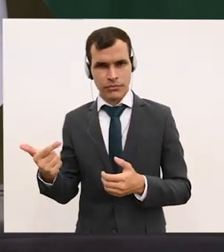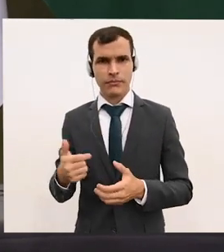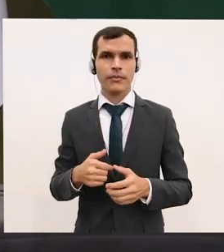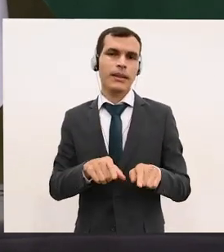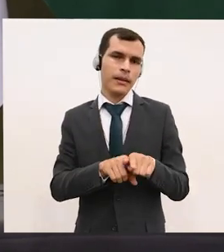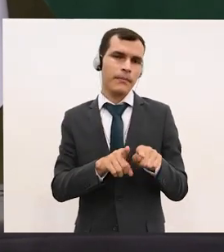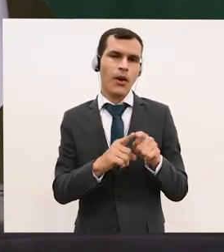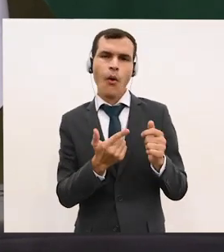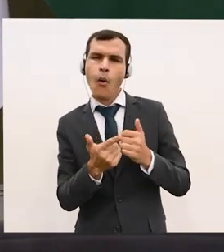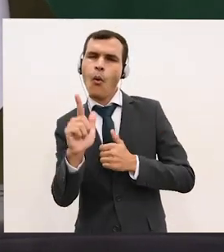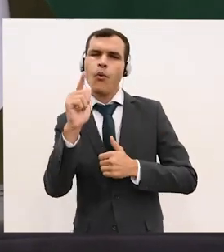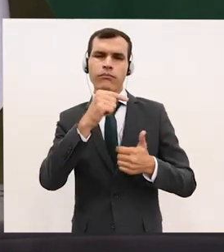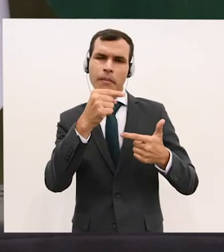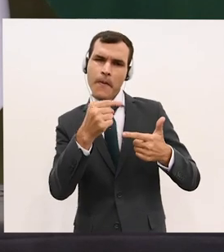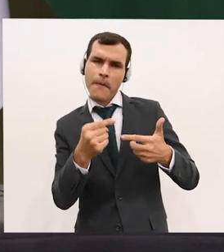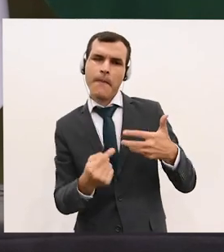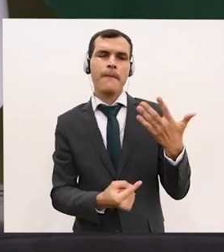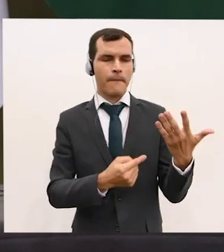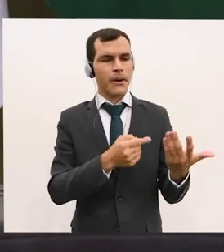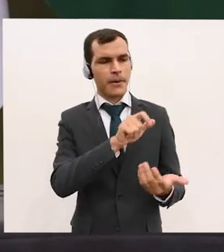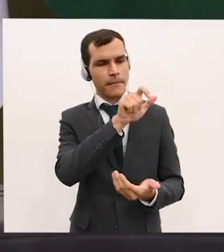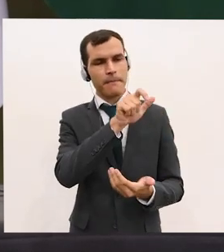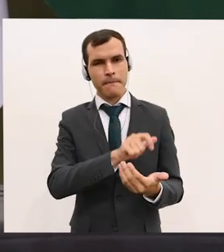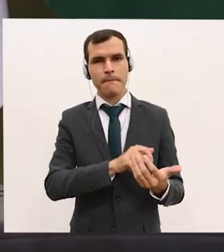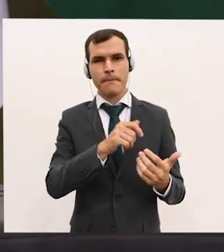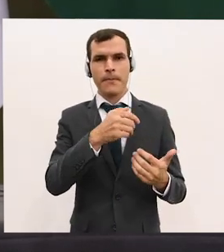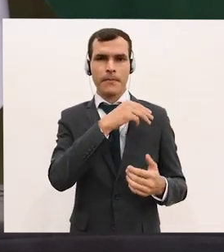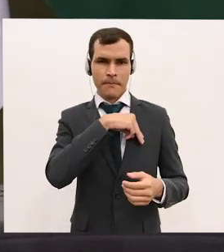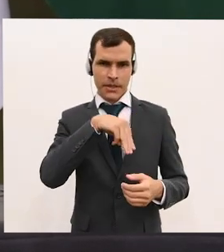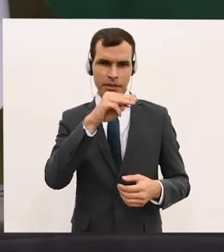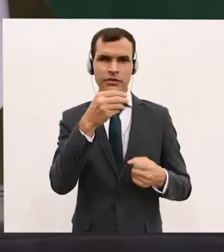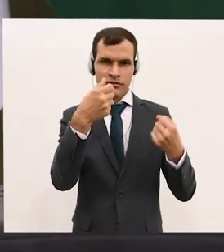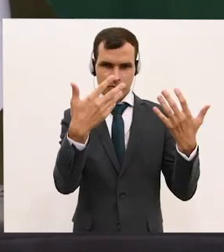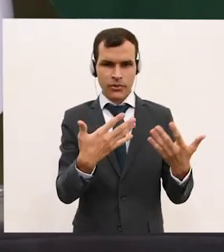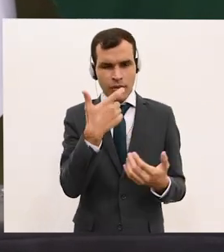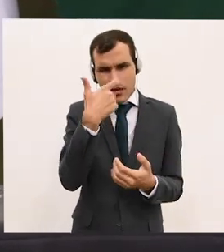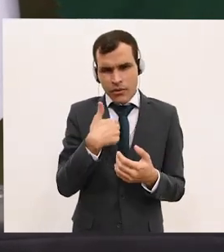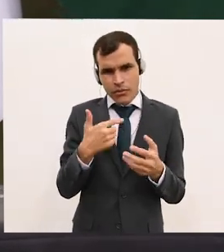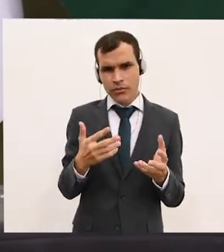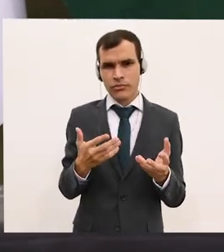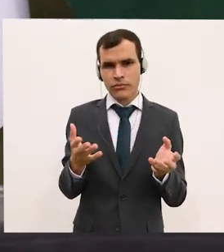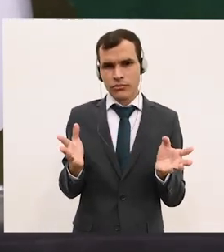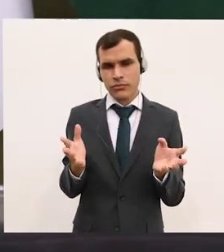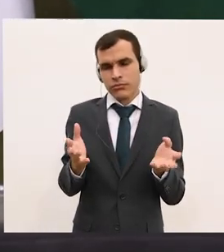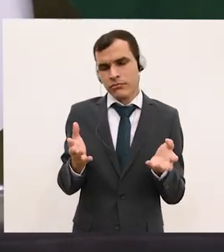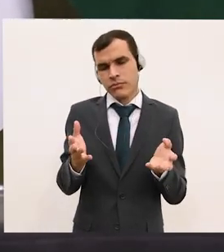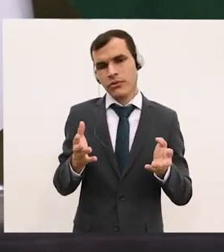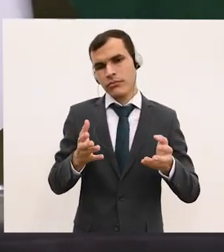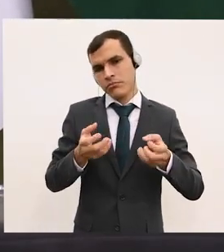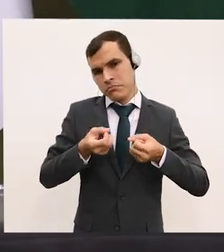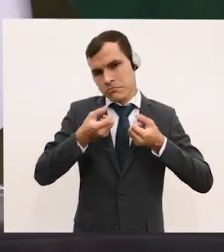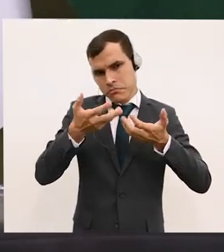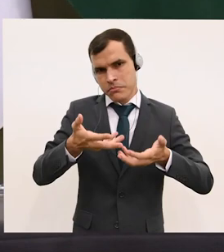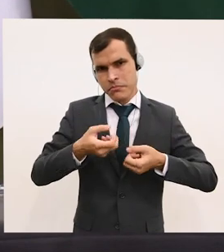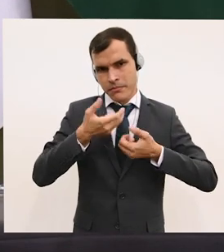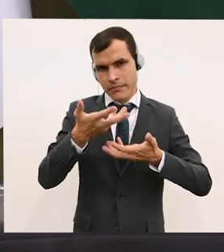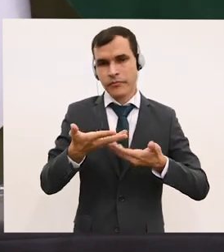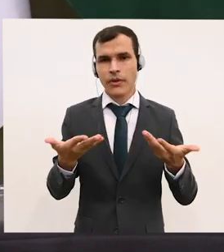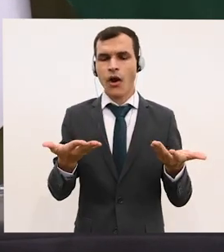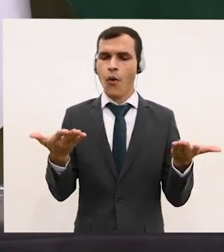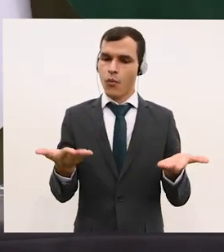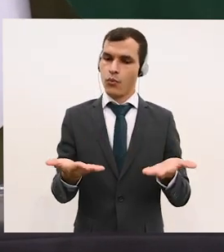come to in a minute. It's been a very busy day, but I think a successful one in which